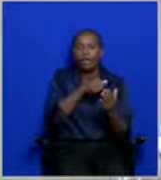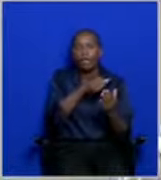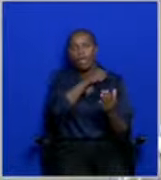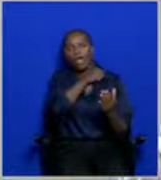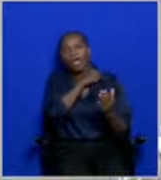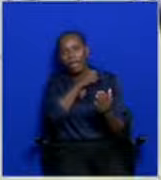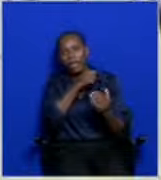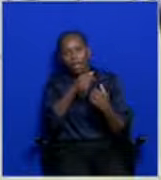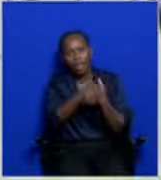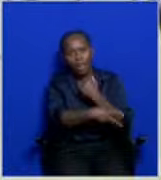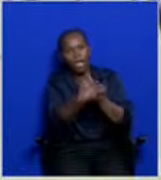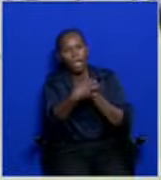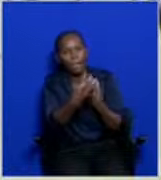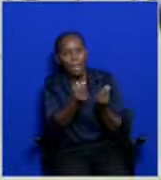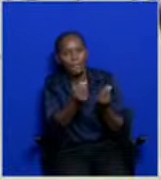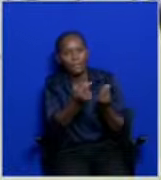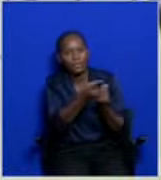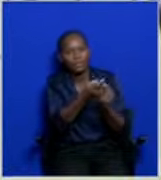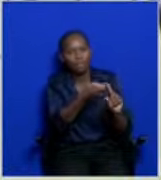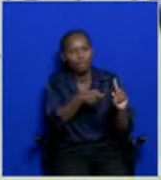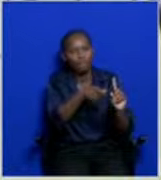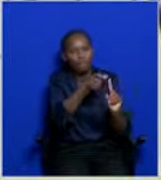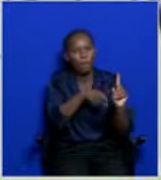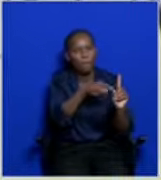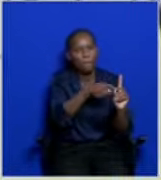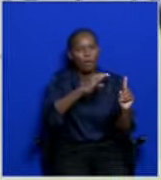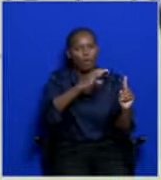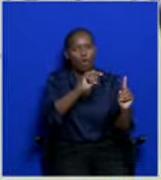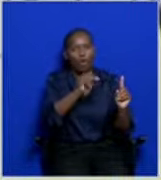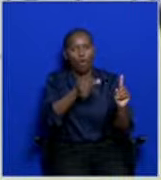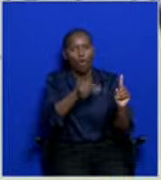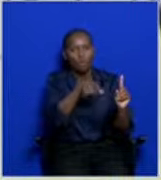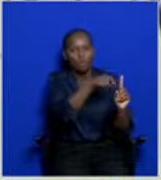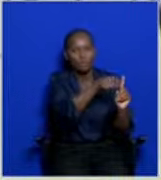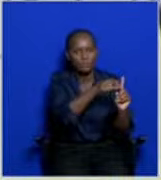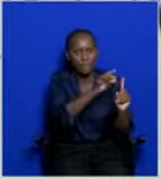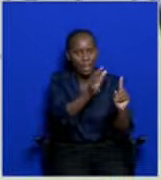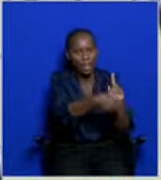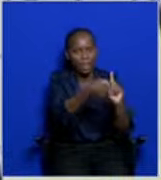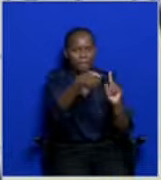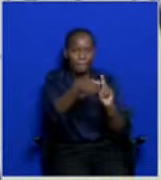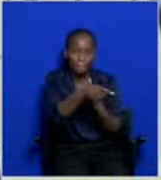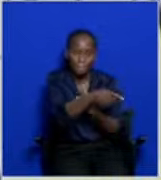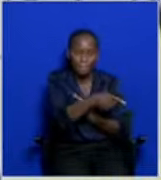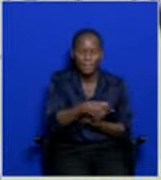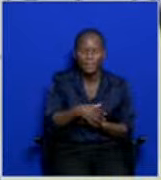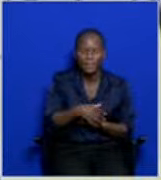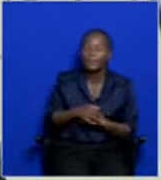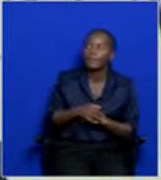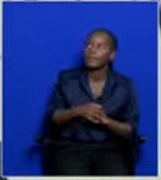Yes. And you provide the summary of allegations there,